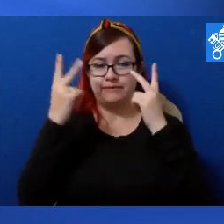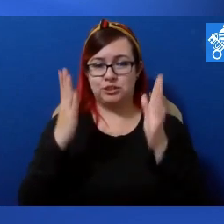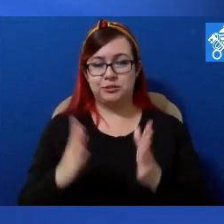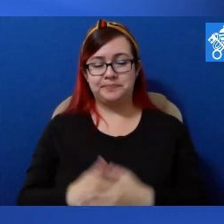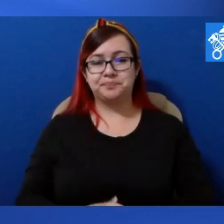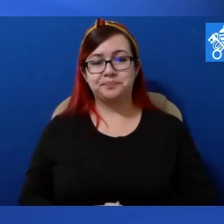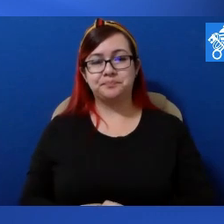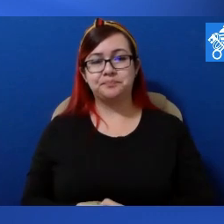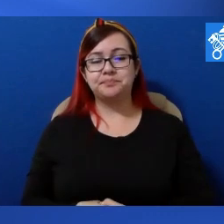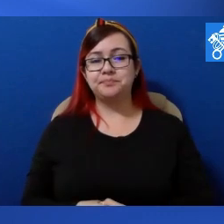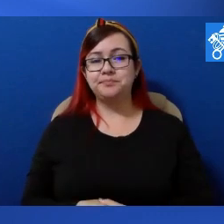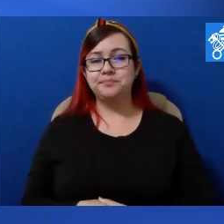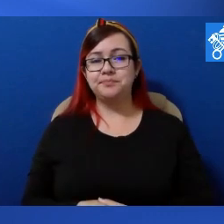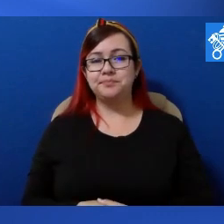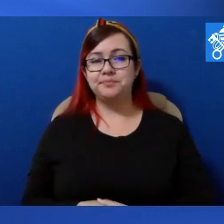pilgrims there.